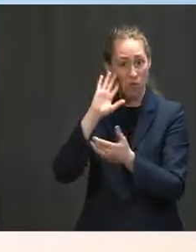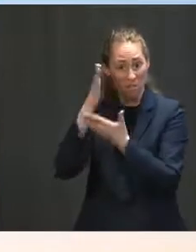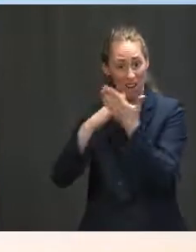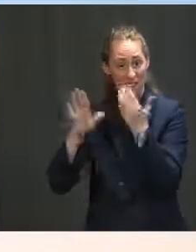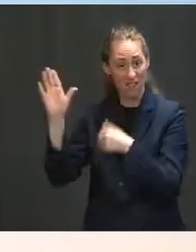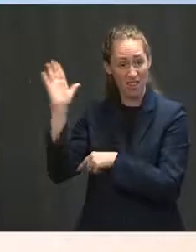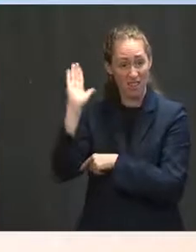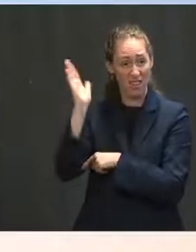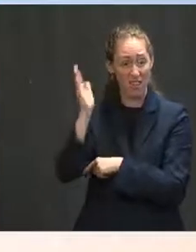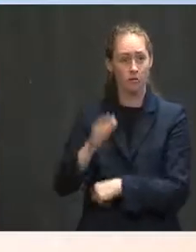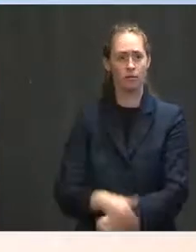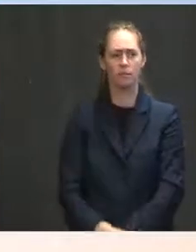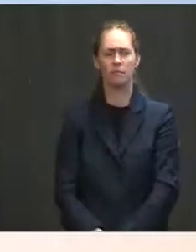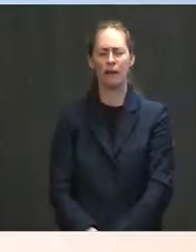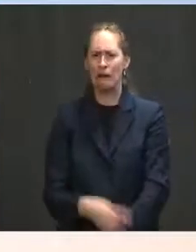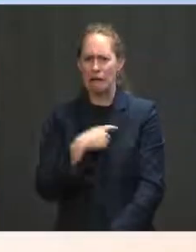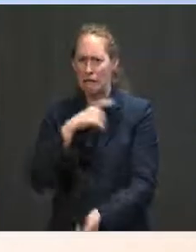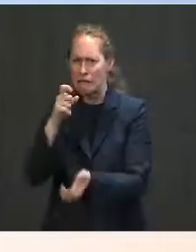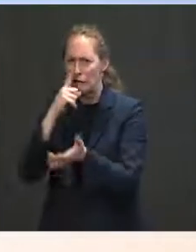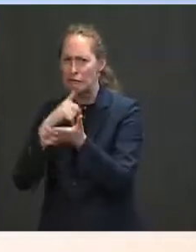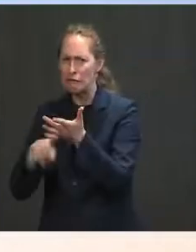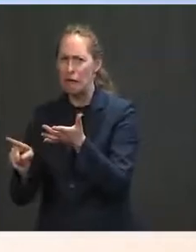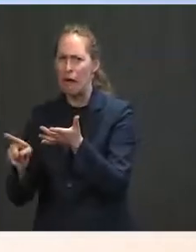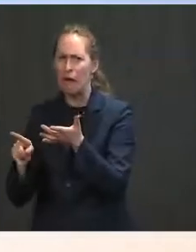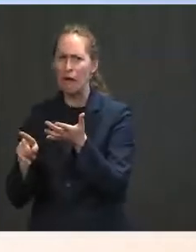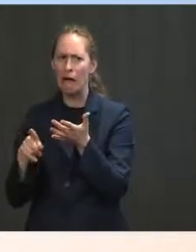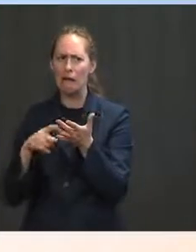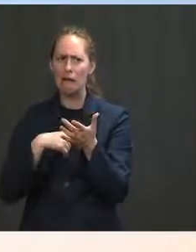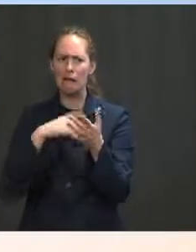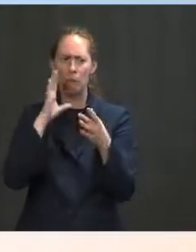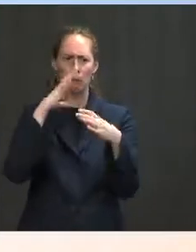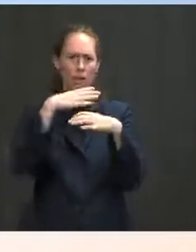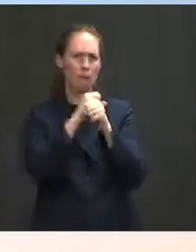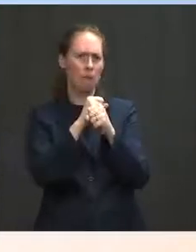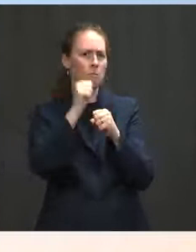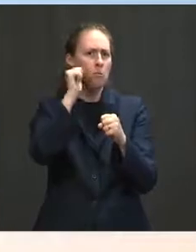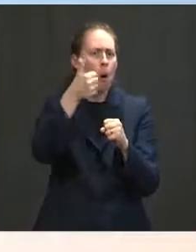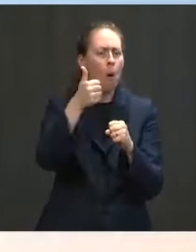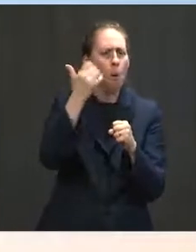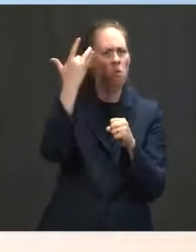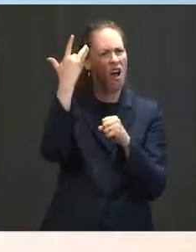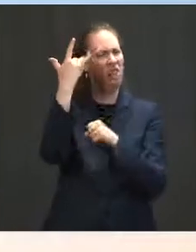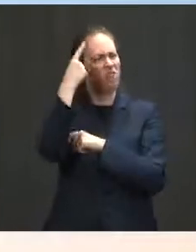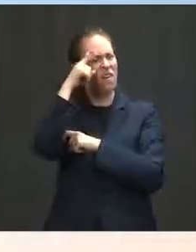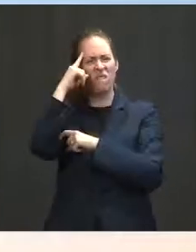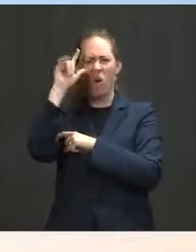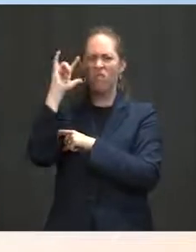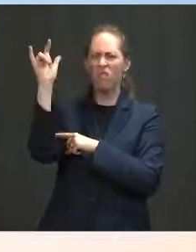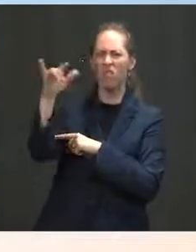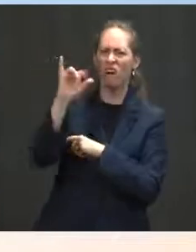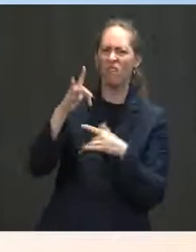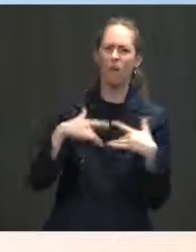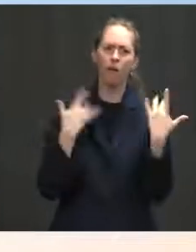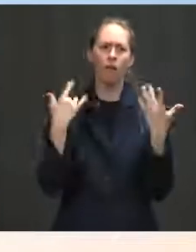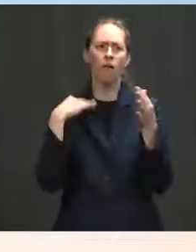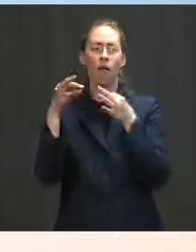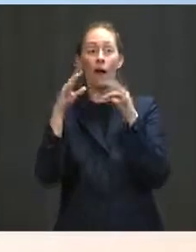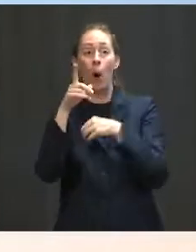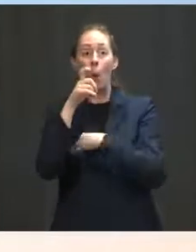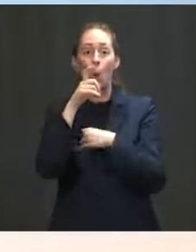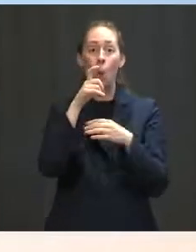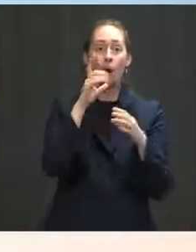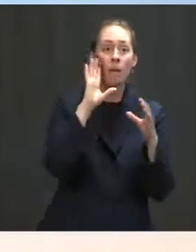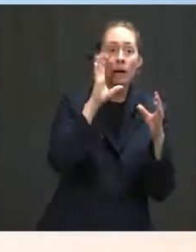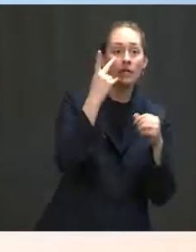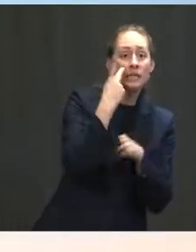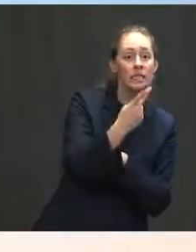check, Lynn. I think so. I wanted to give you all an overview of kind of why he was going there, but in terms of specific meetings and the program, I think we're still